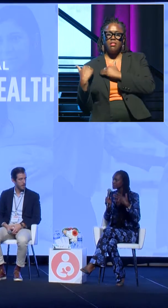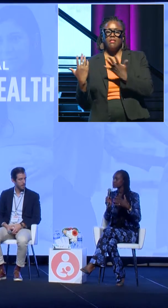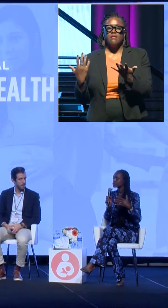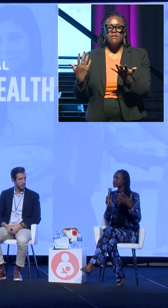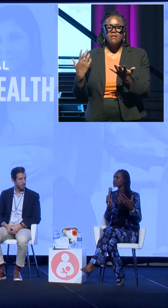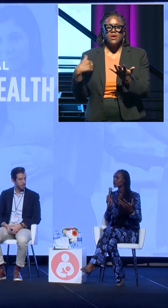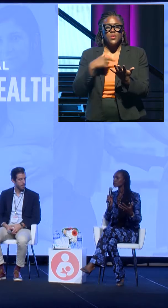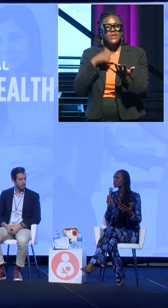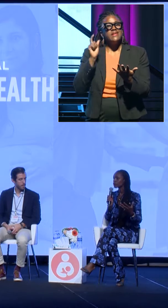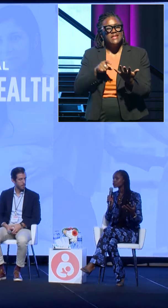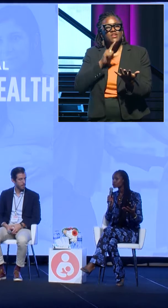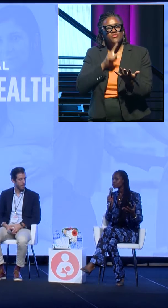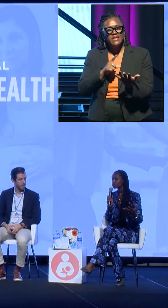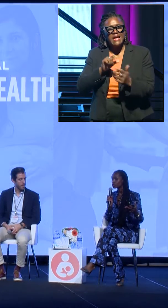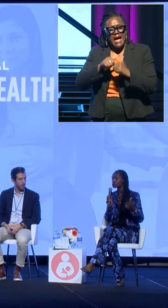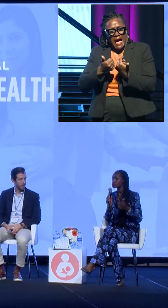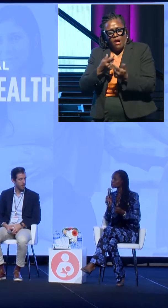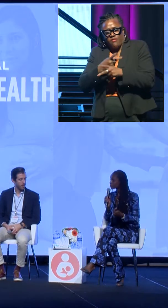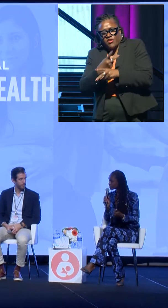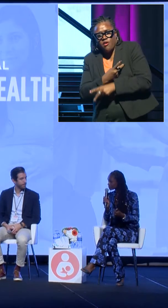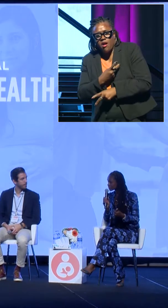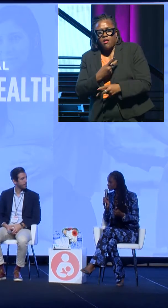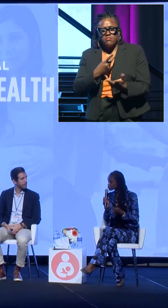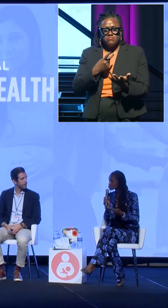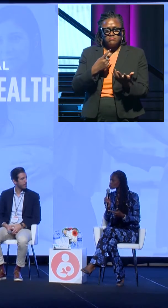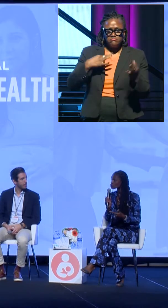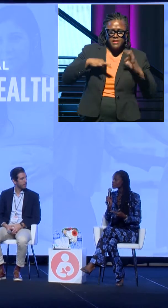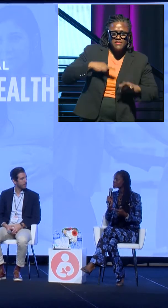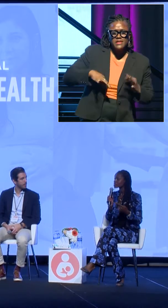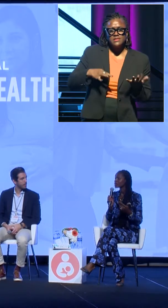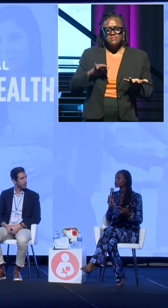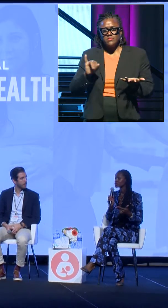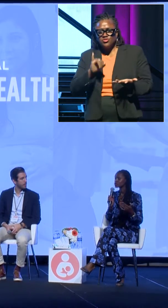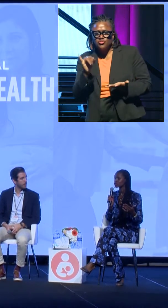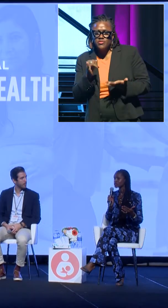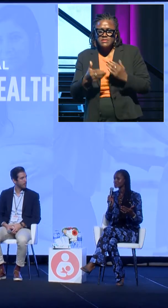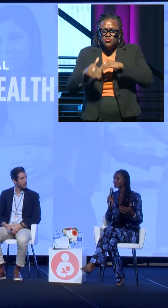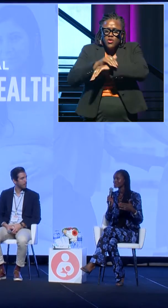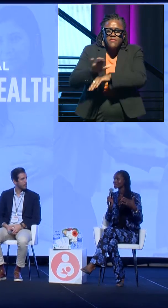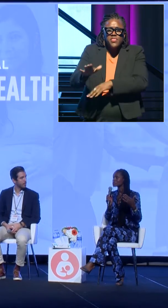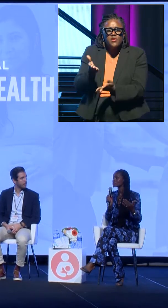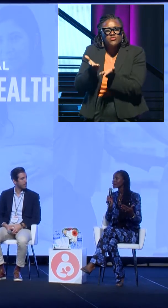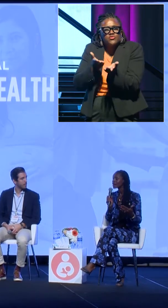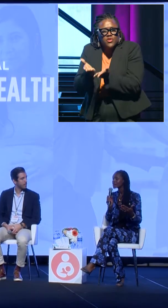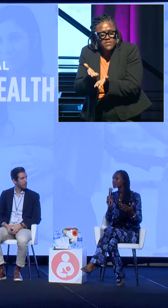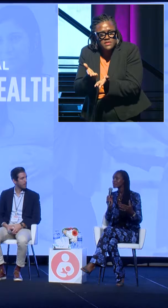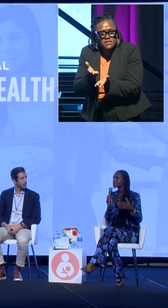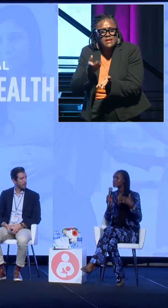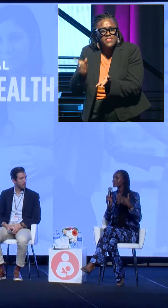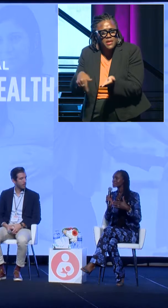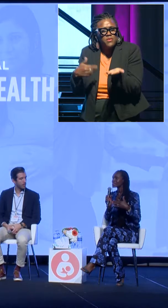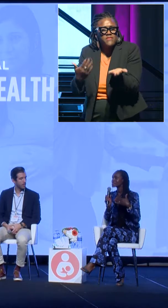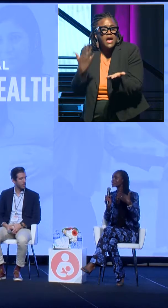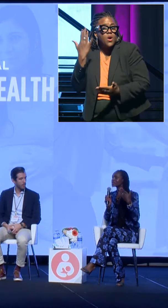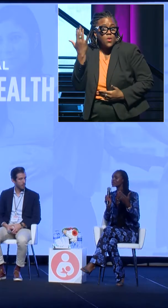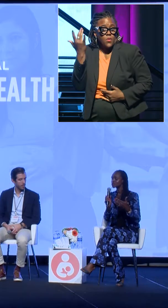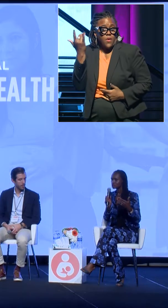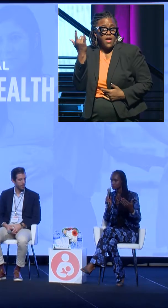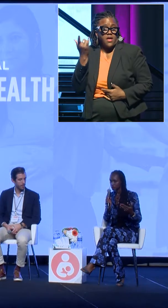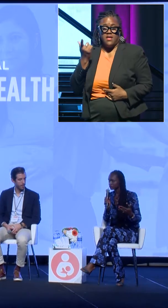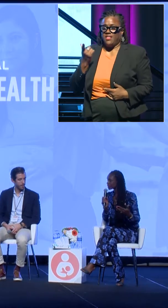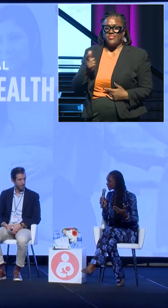and we need to figure out a way also through doula benefits, through insurance, to cover the services that they provide because